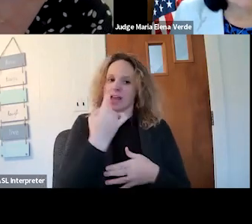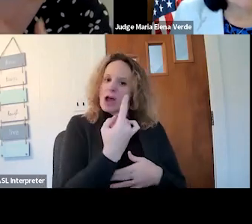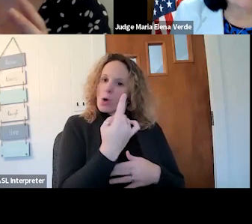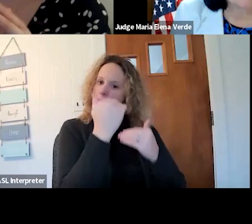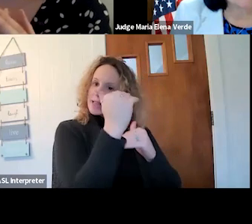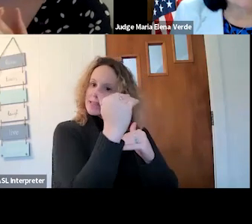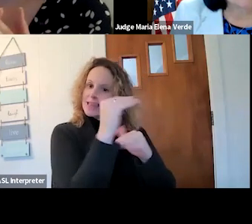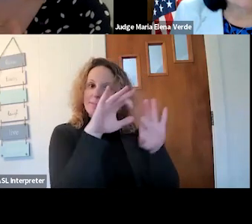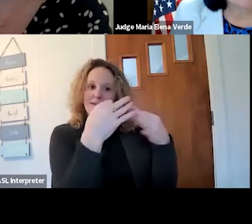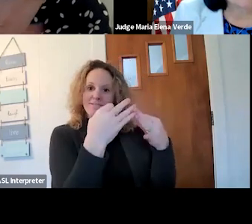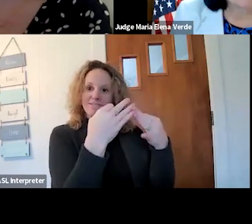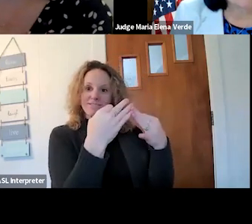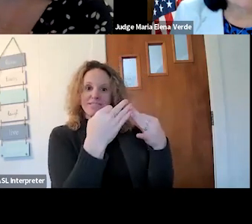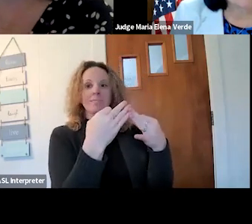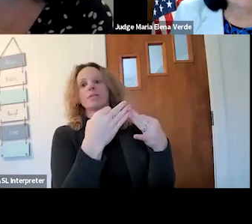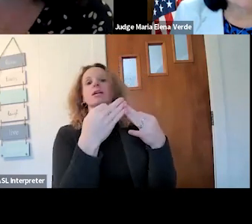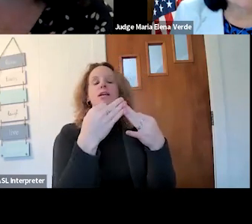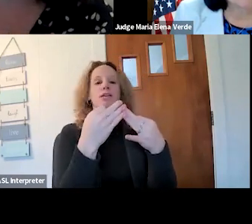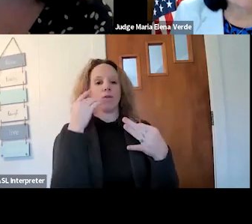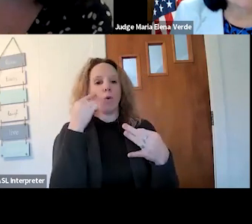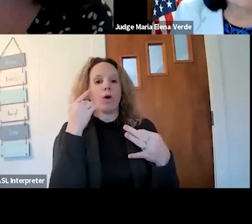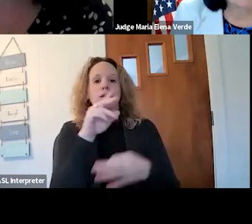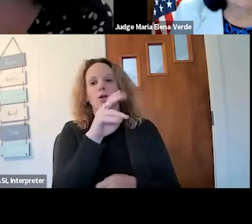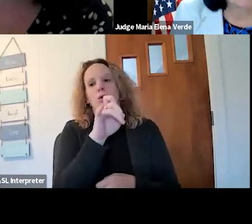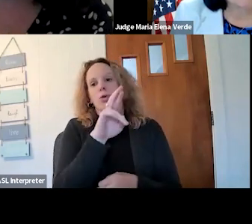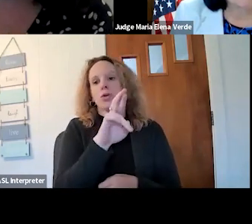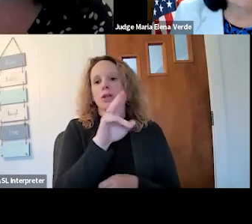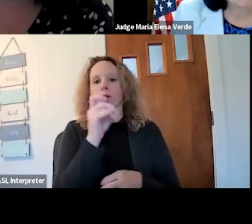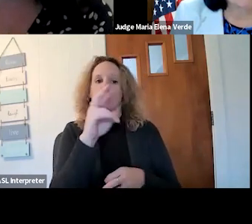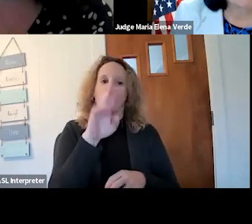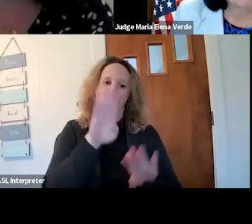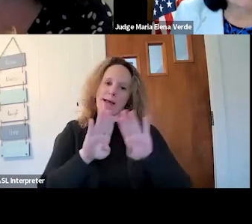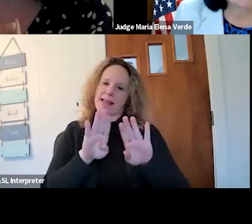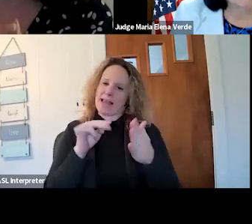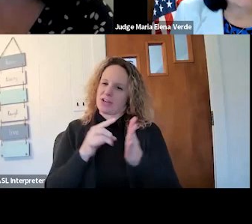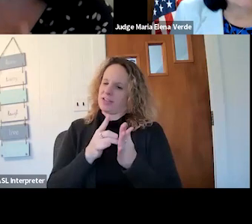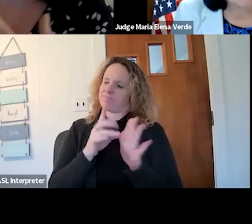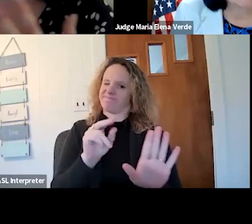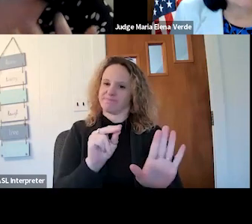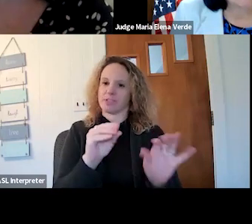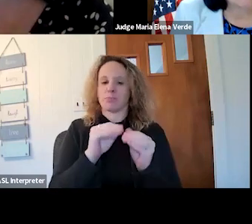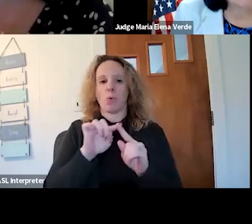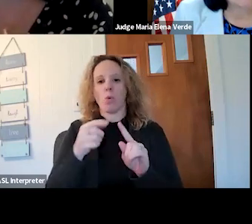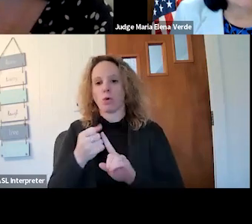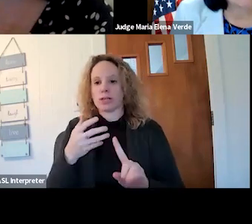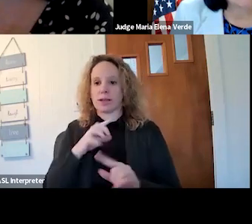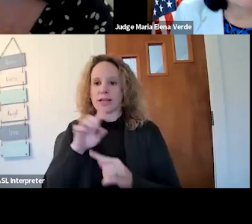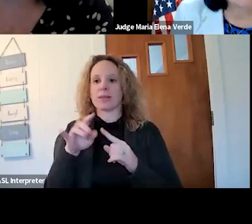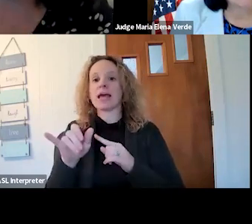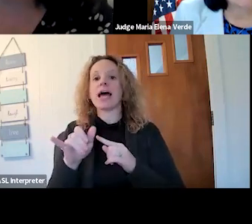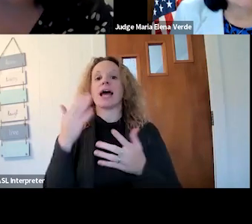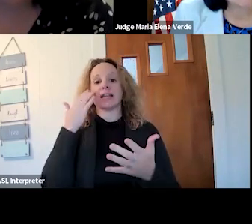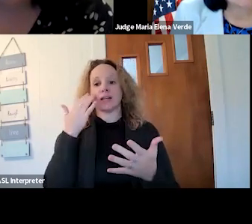limit families to that more nuclear definition or biological definition. And while all this probing can